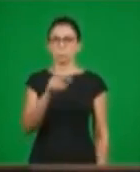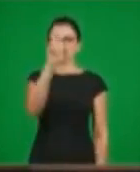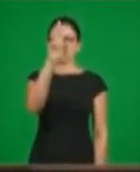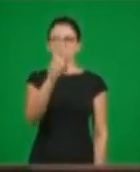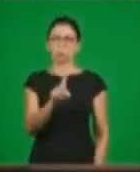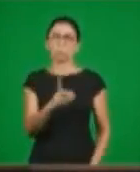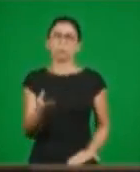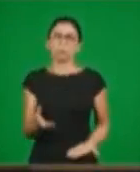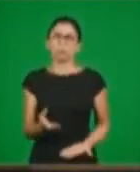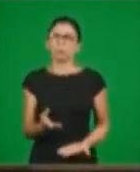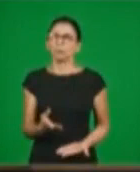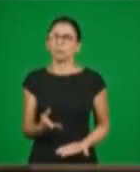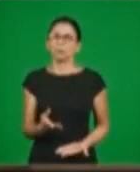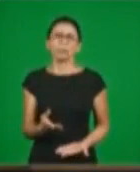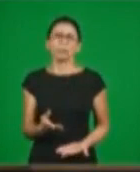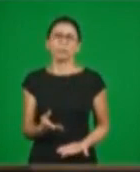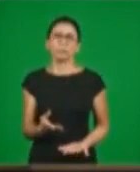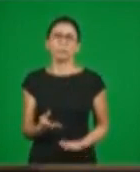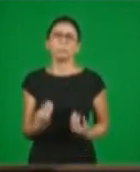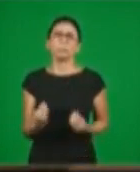just because you timed.